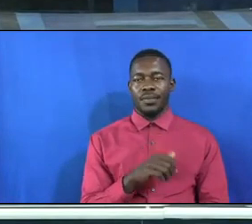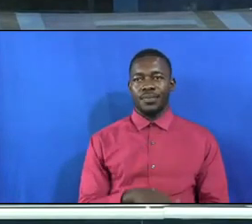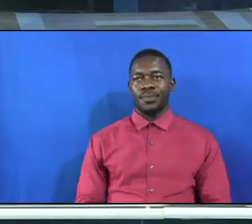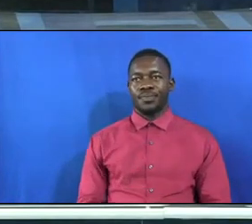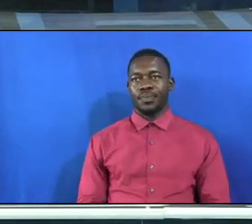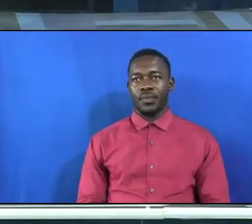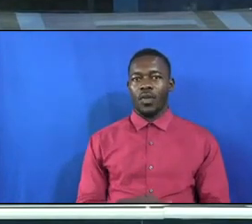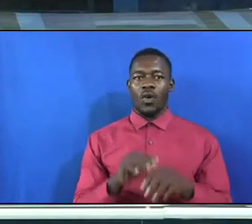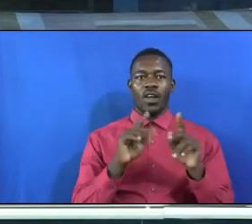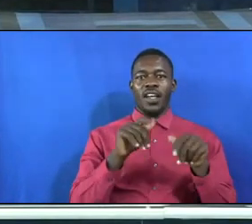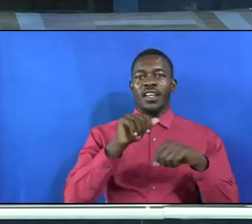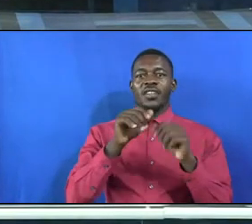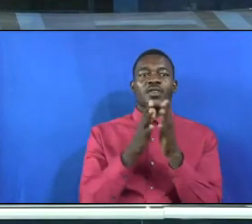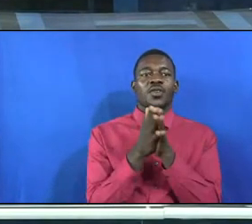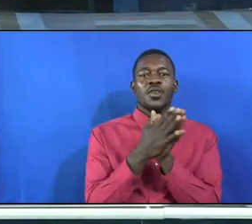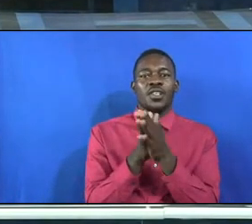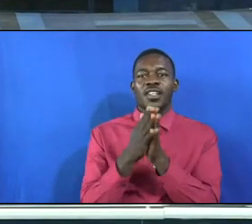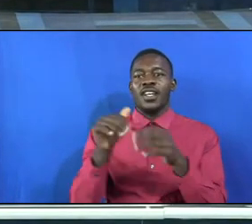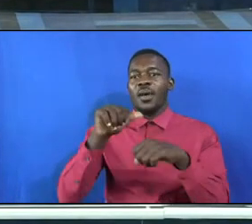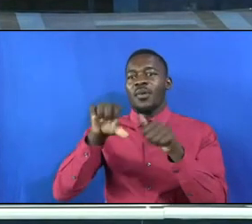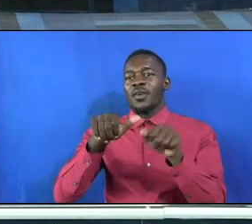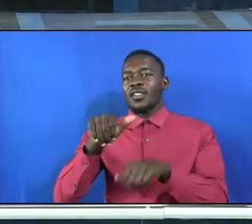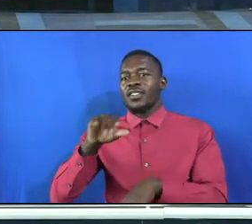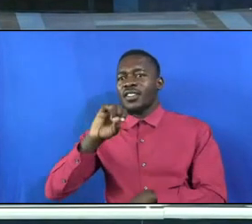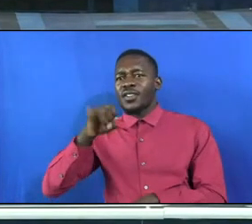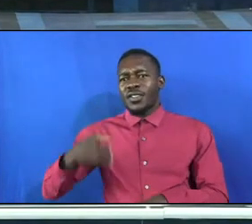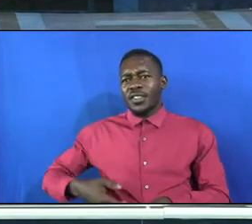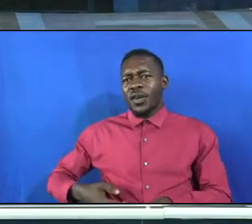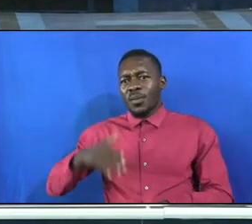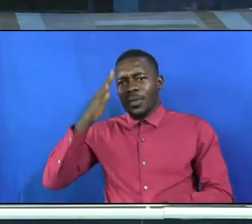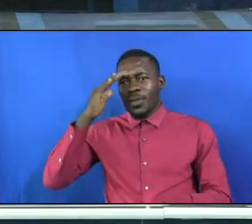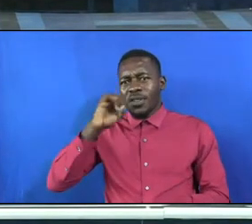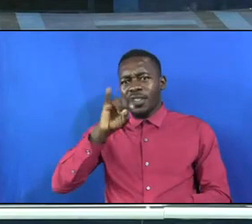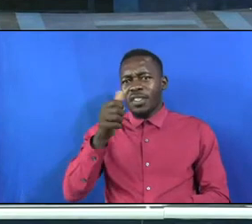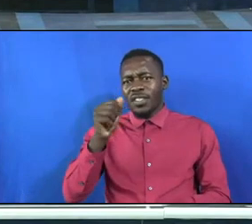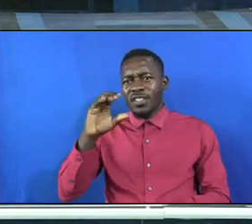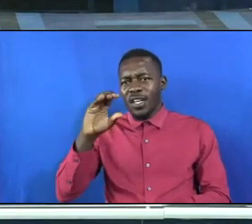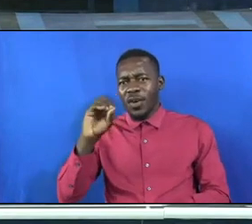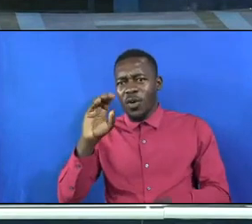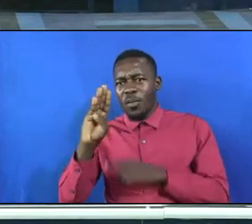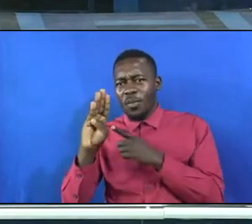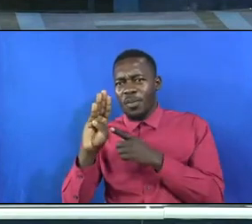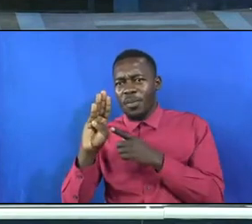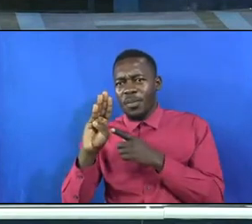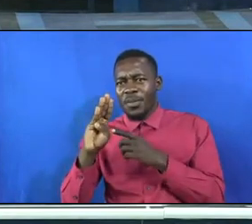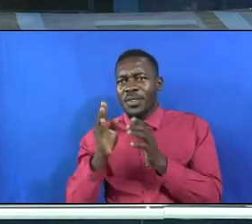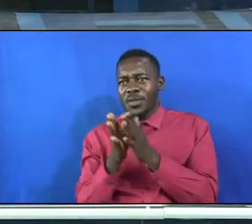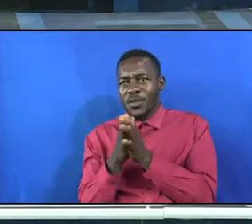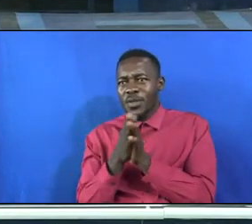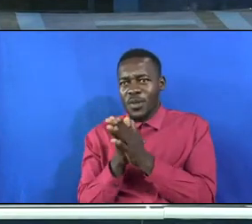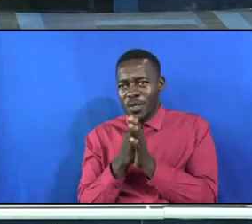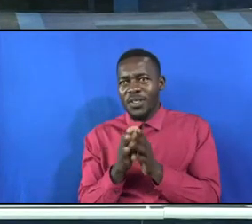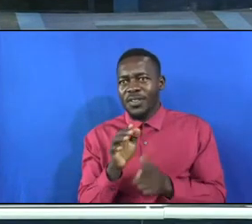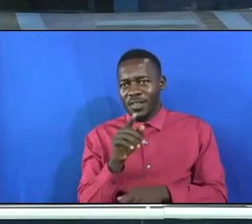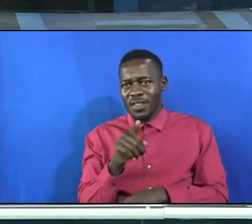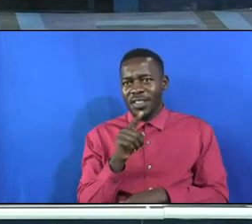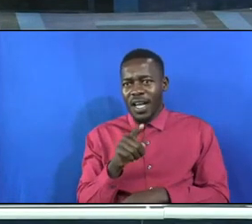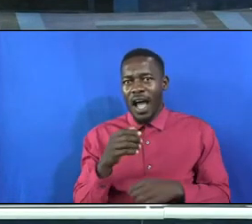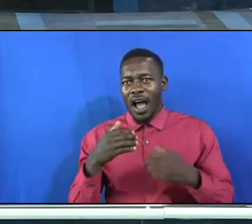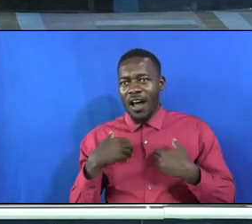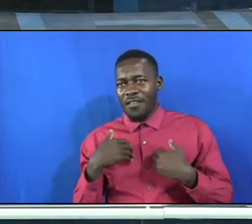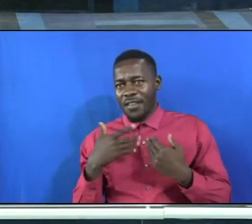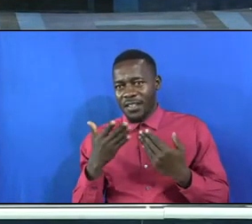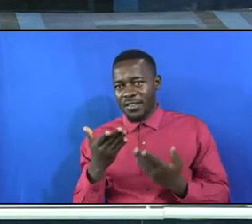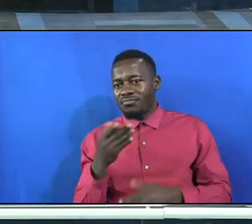his family: Reuben, Simeon, Levi, and Judah, Issachar, Zebulun,